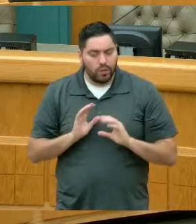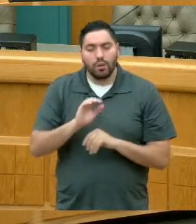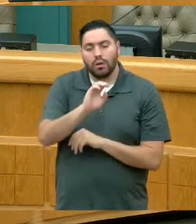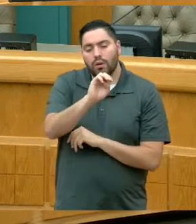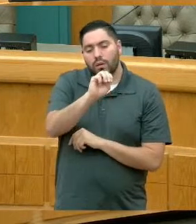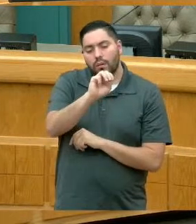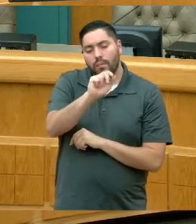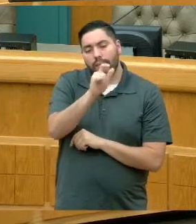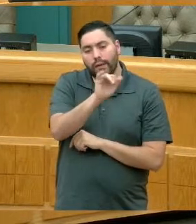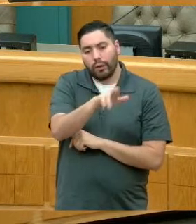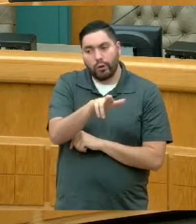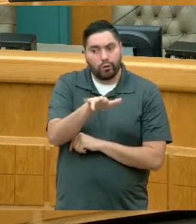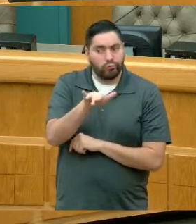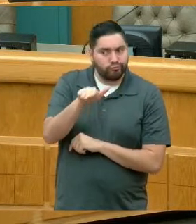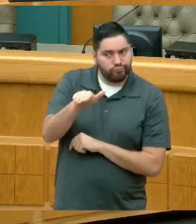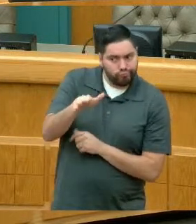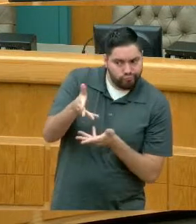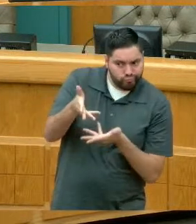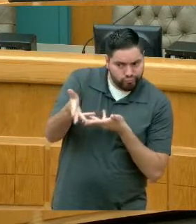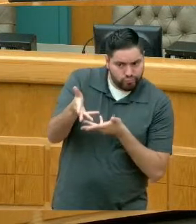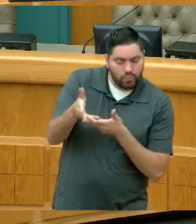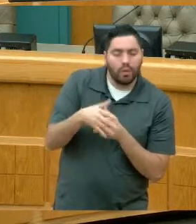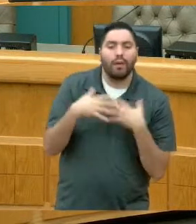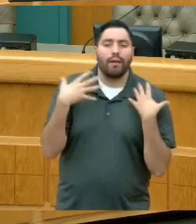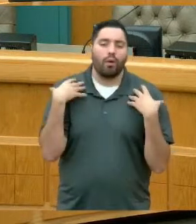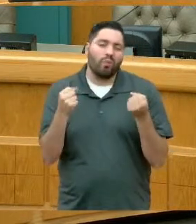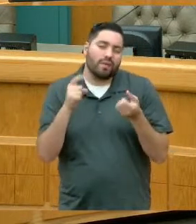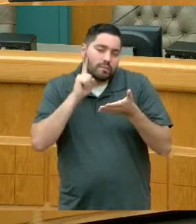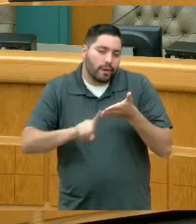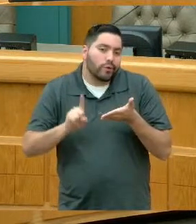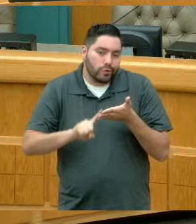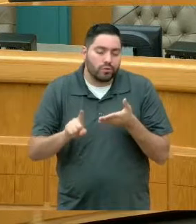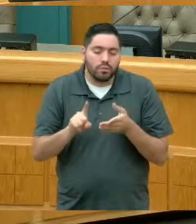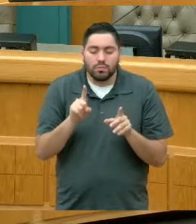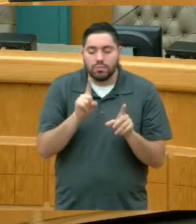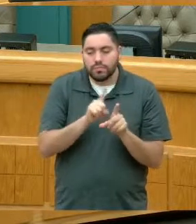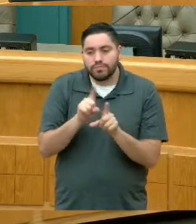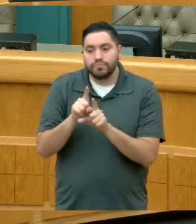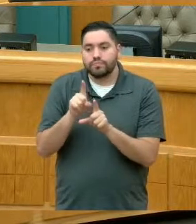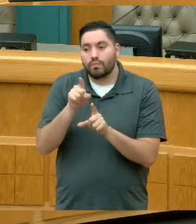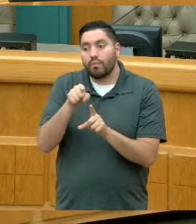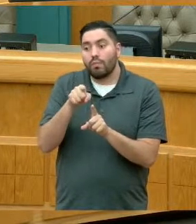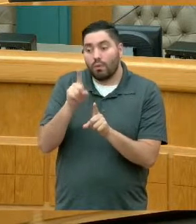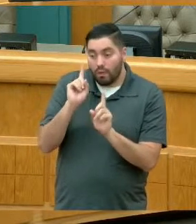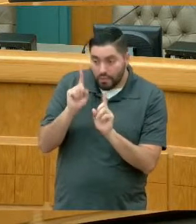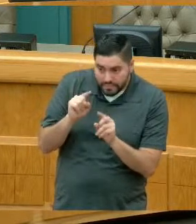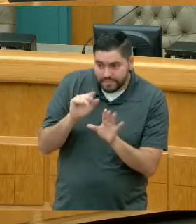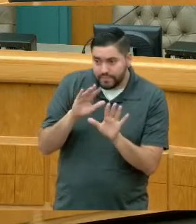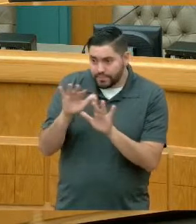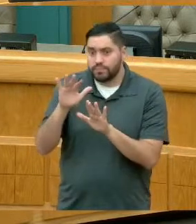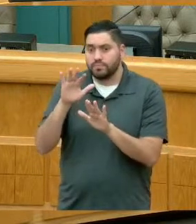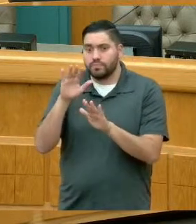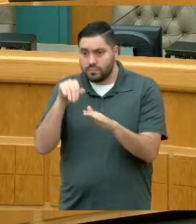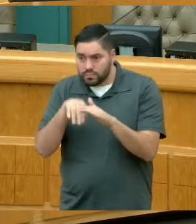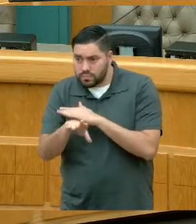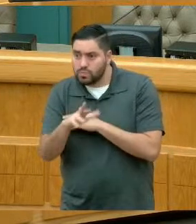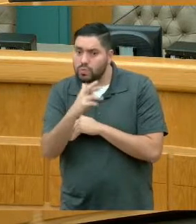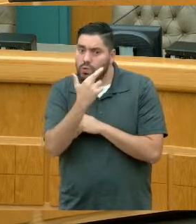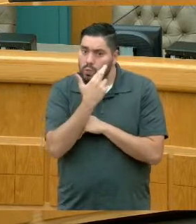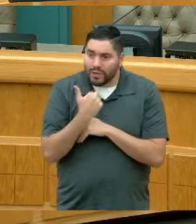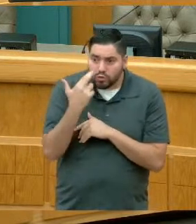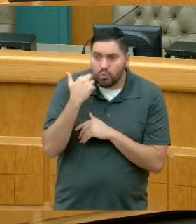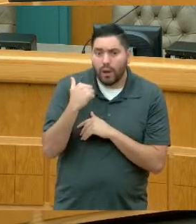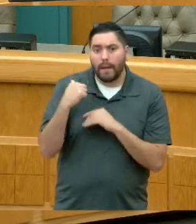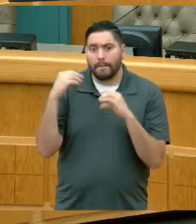to be 50% occupancy in there. And we have talked to the owners. The mayor's thank you tour, or